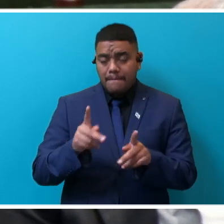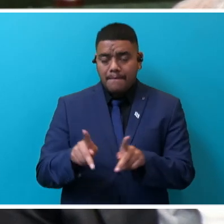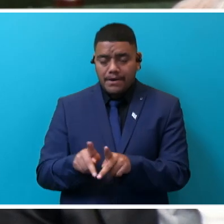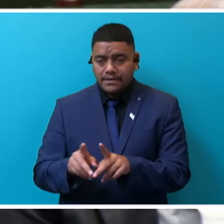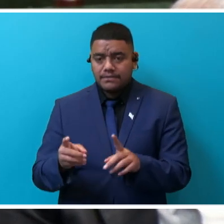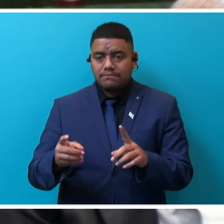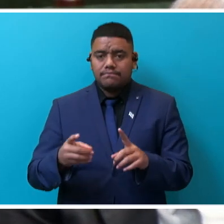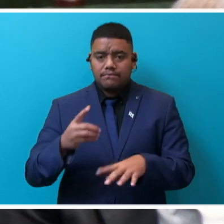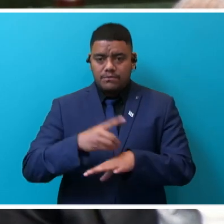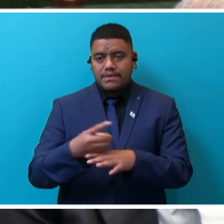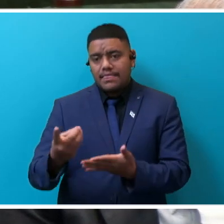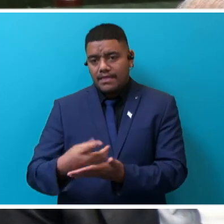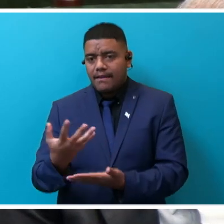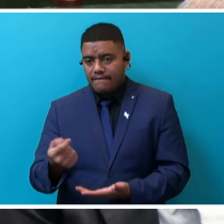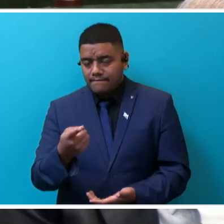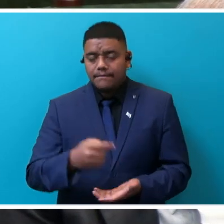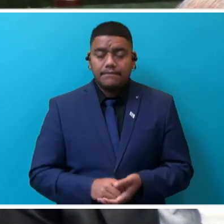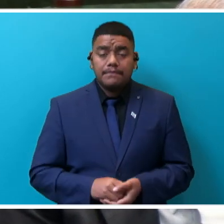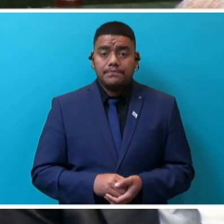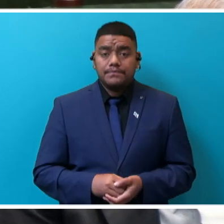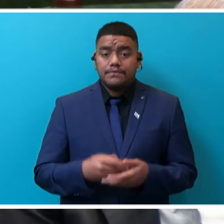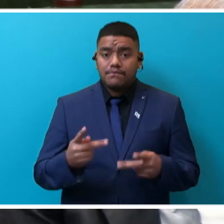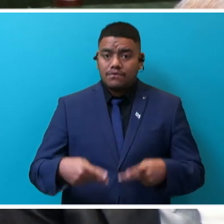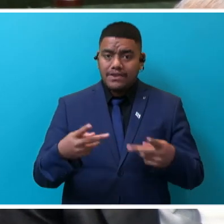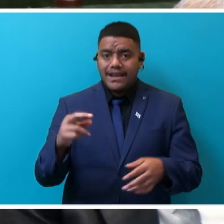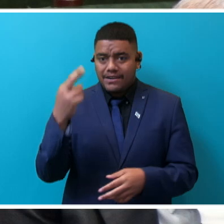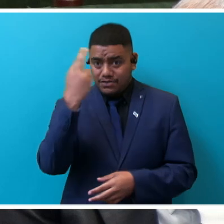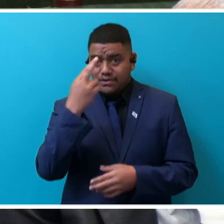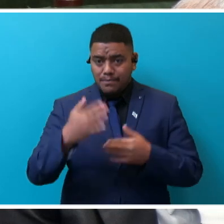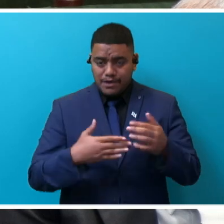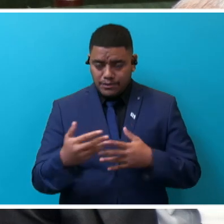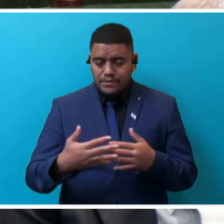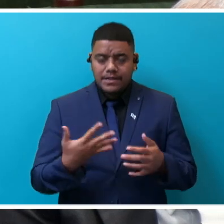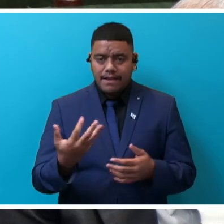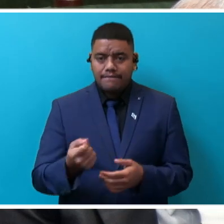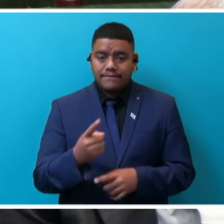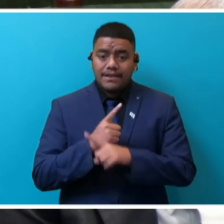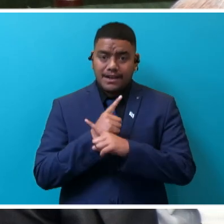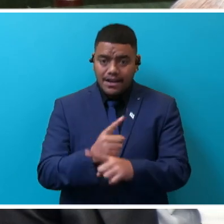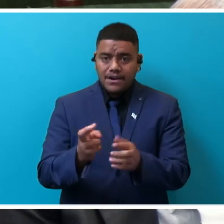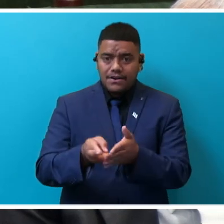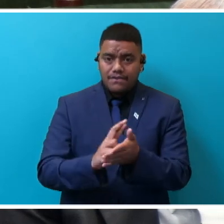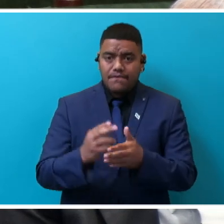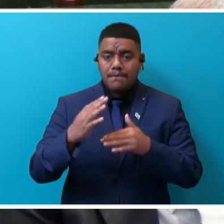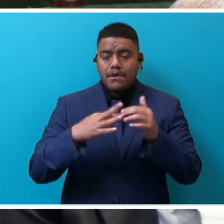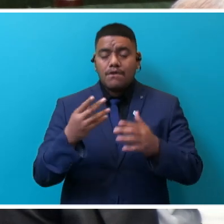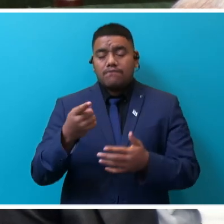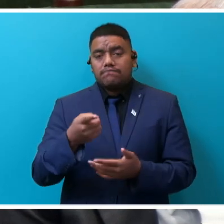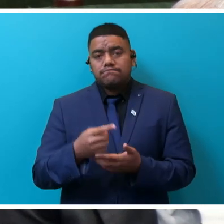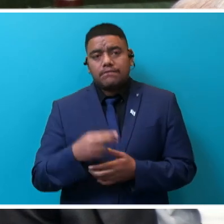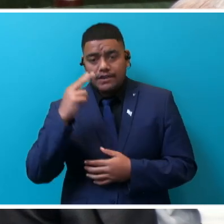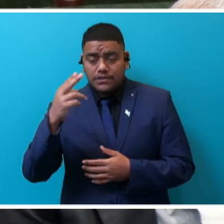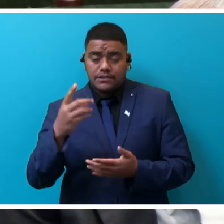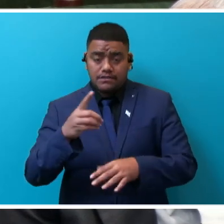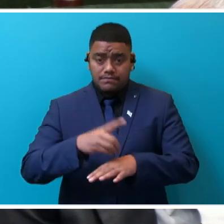data priorities, implementation approaches, and risk management strategies. Guide, review, and build upon the development of National Disability Data